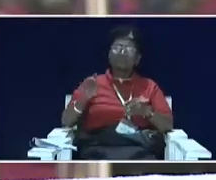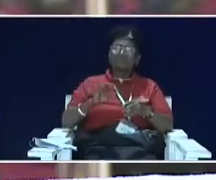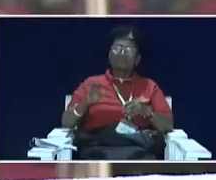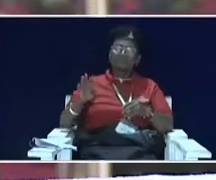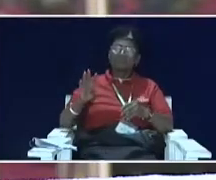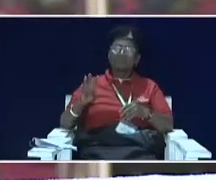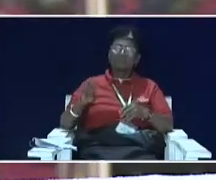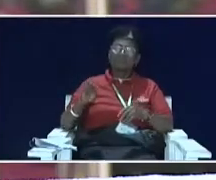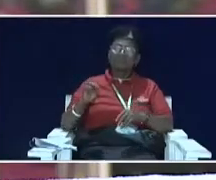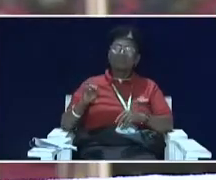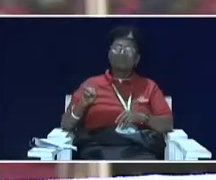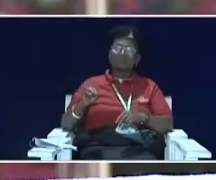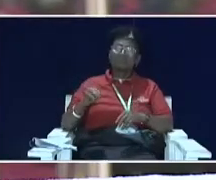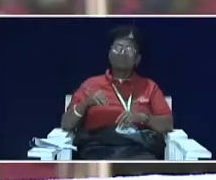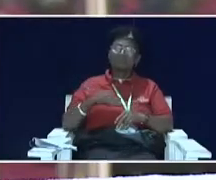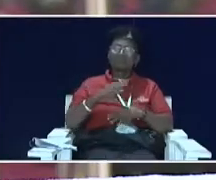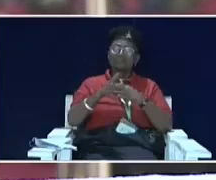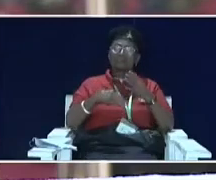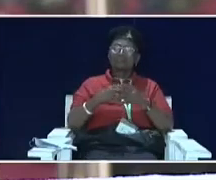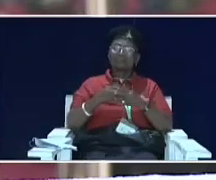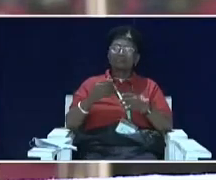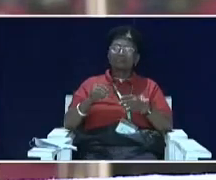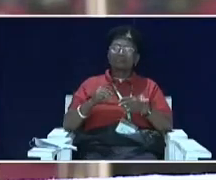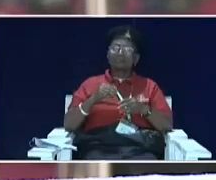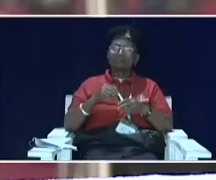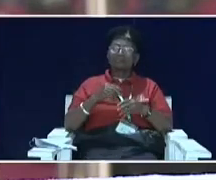all the prophets of Baal